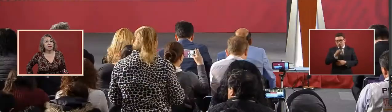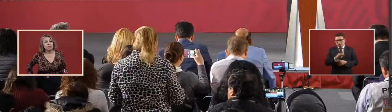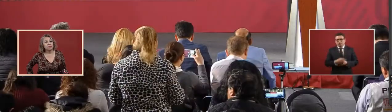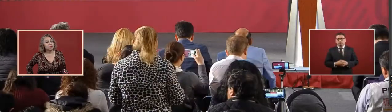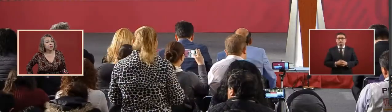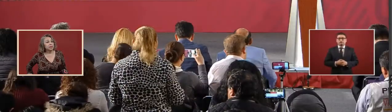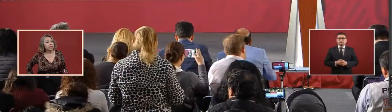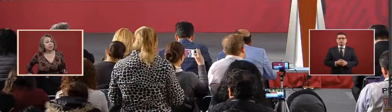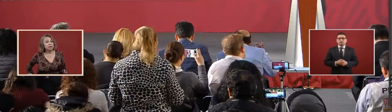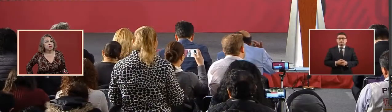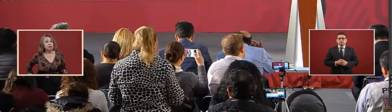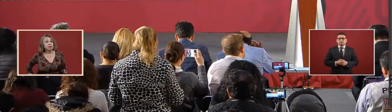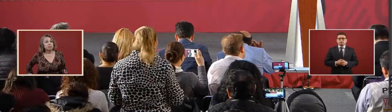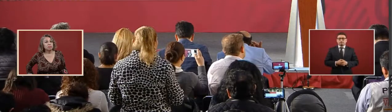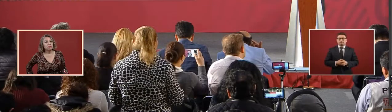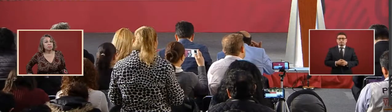saying.